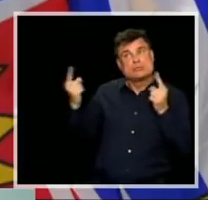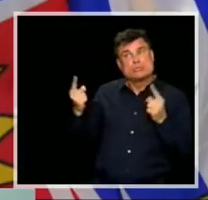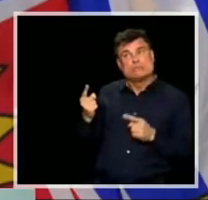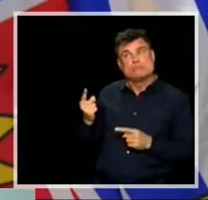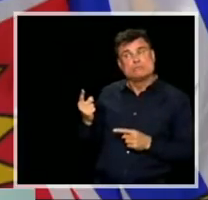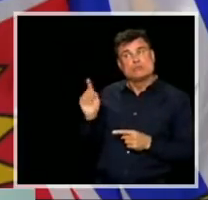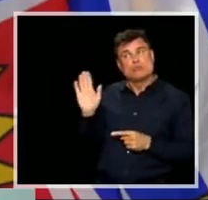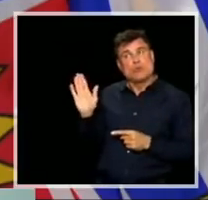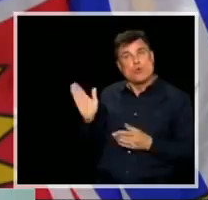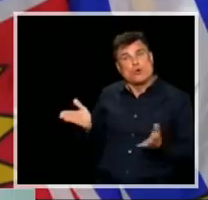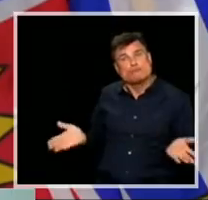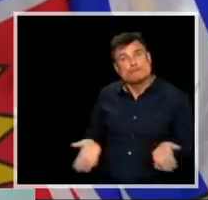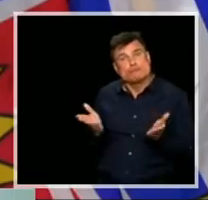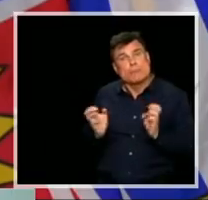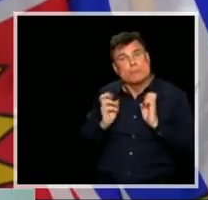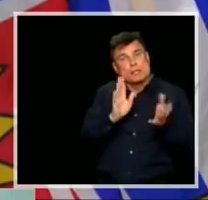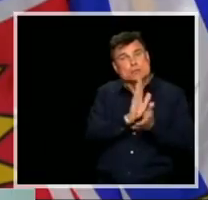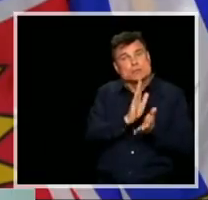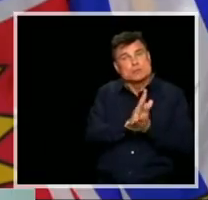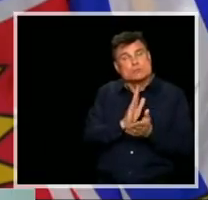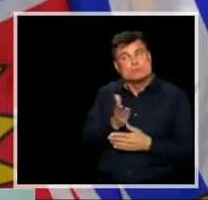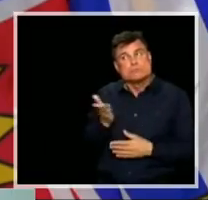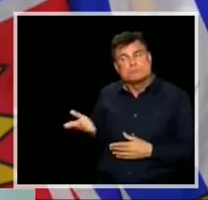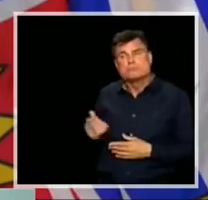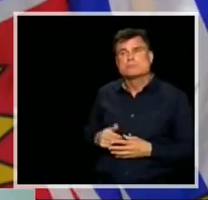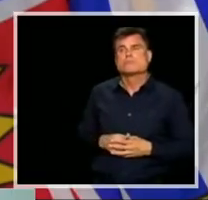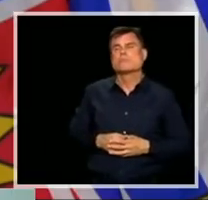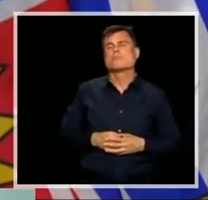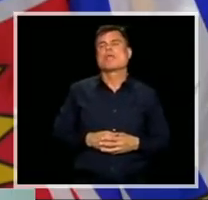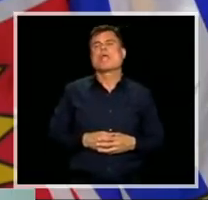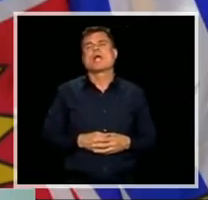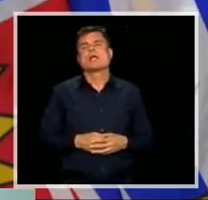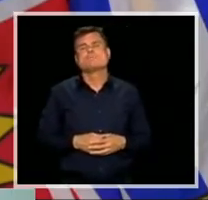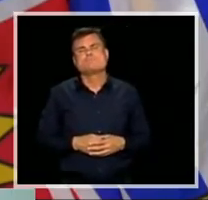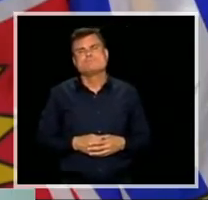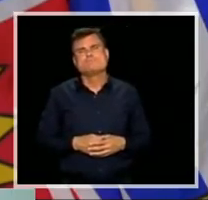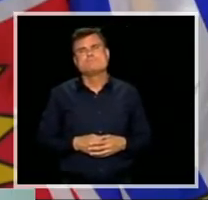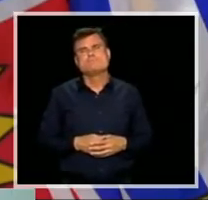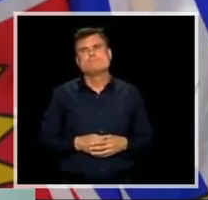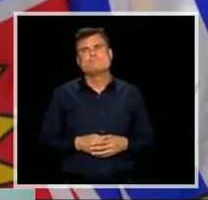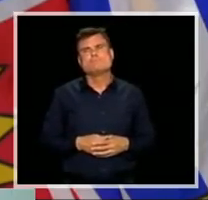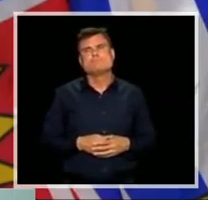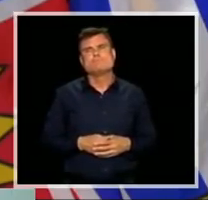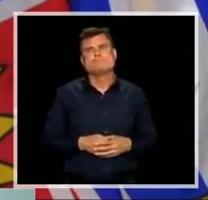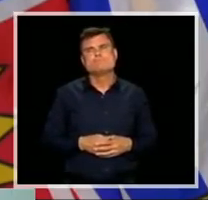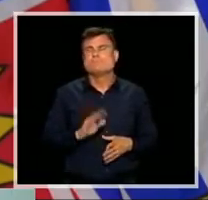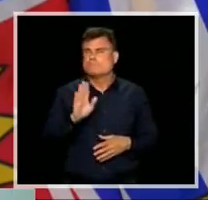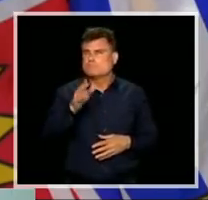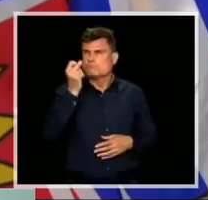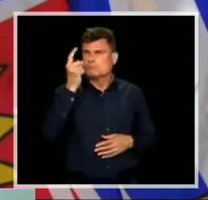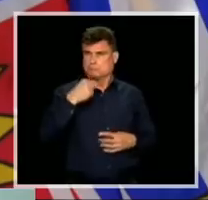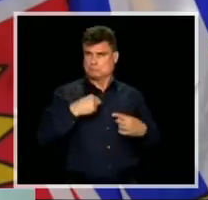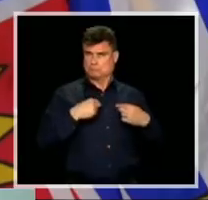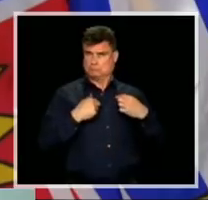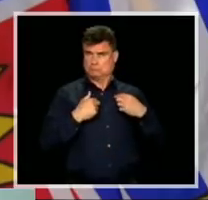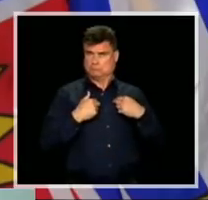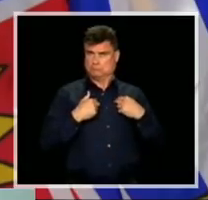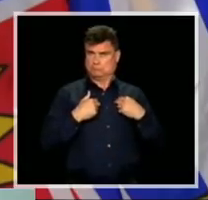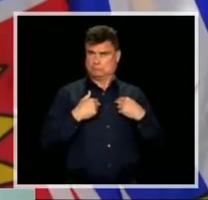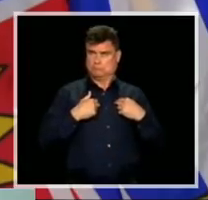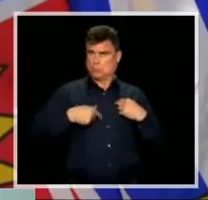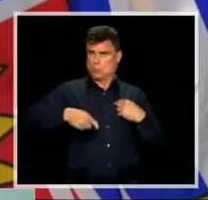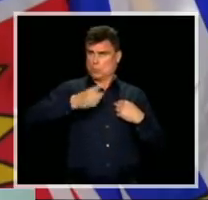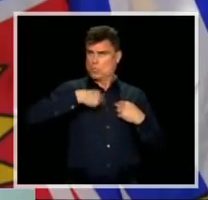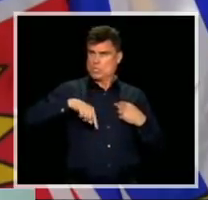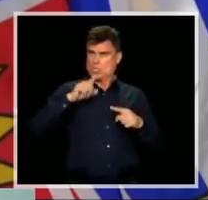immune compromised. So we had a good discussion about the measures that we're taking are to prevent transmission to everybody.